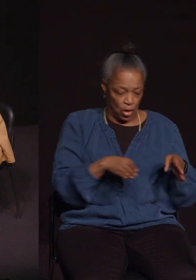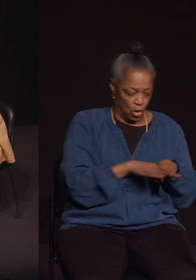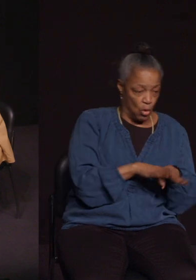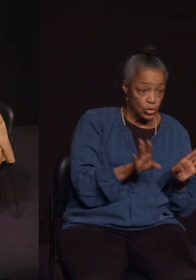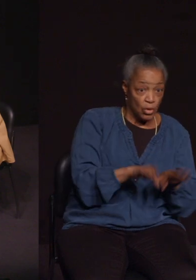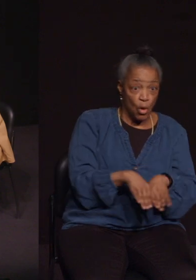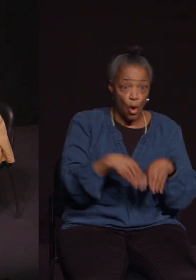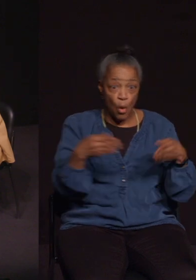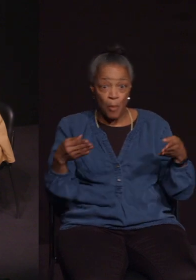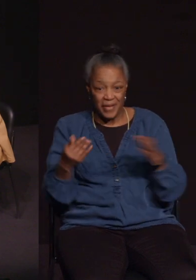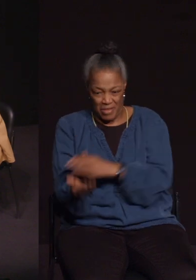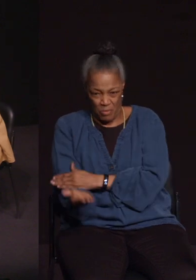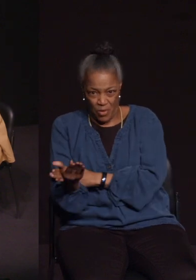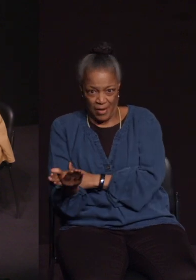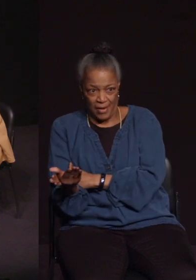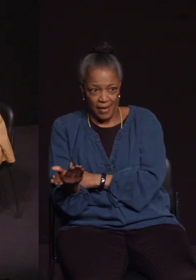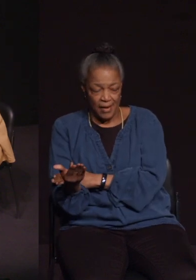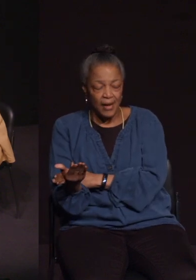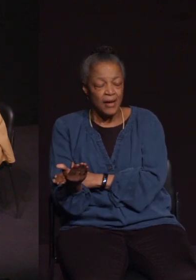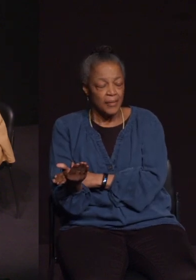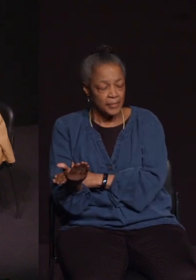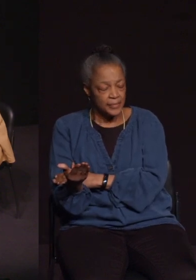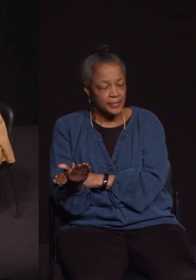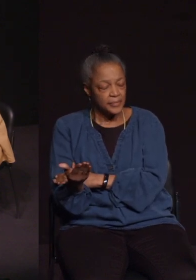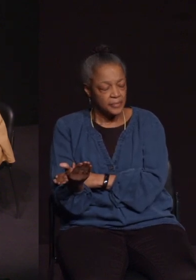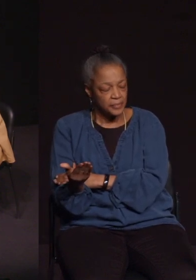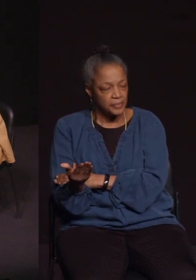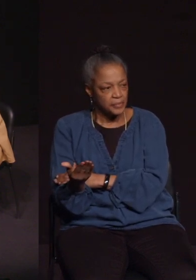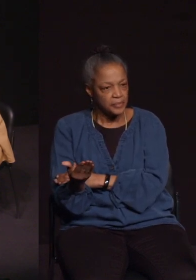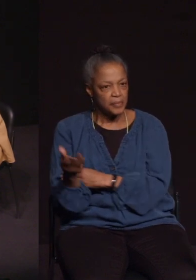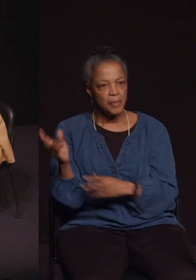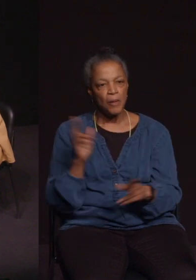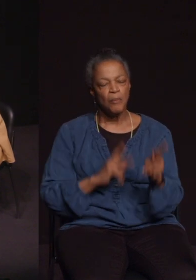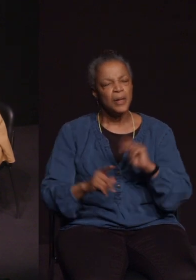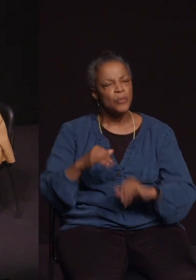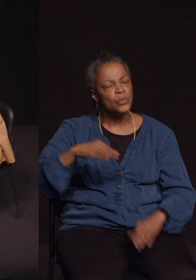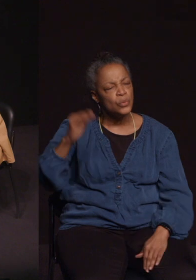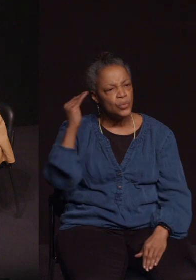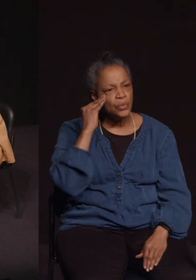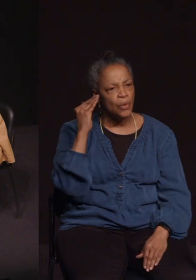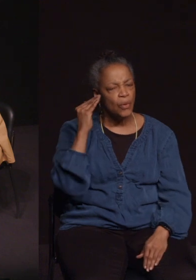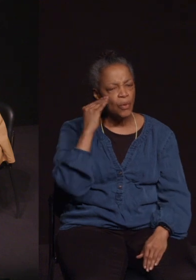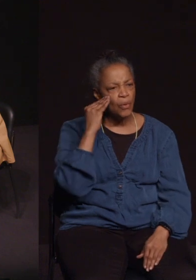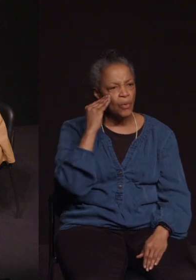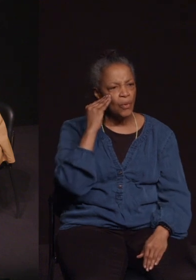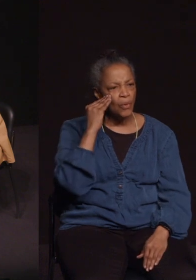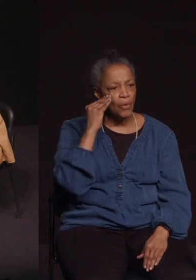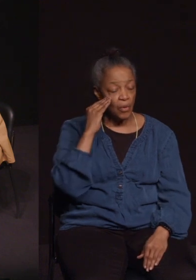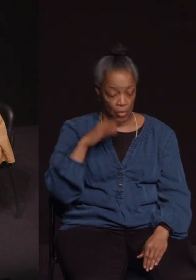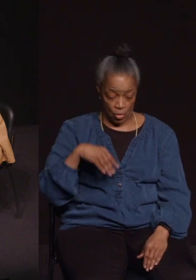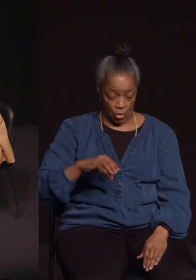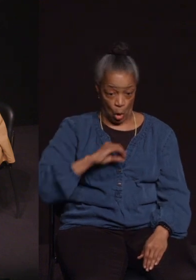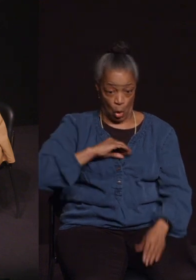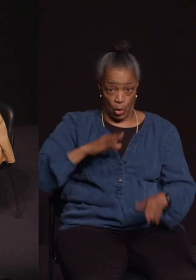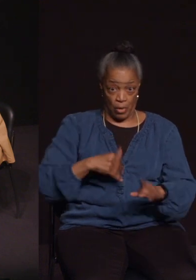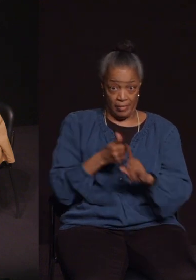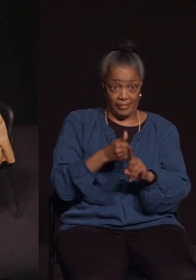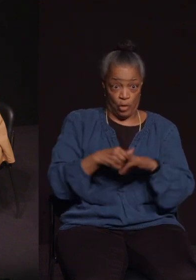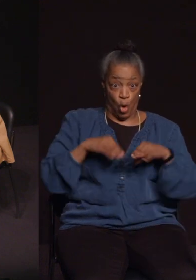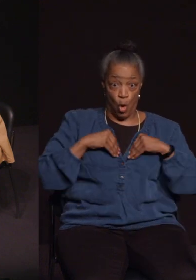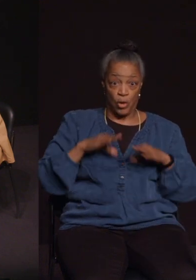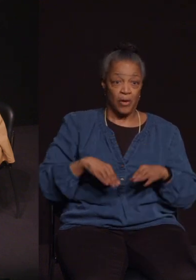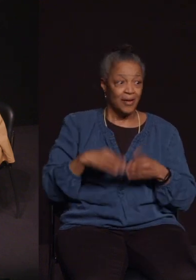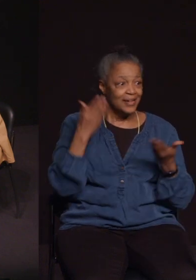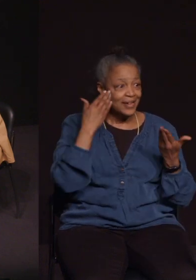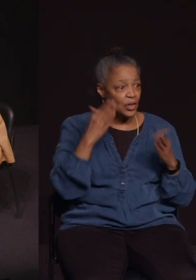back up in the 8 a.m., right? So people will know that the owner actually didn't know what the